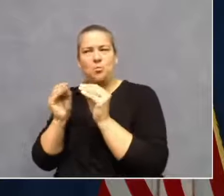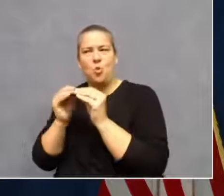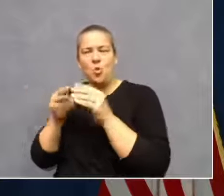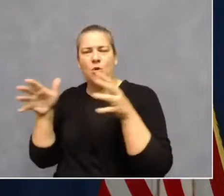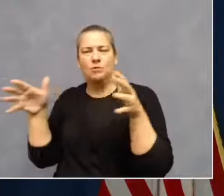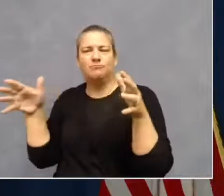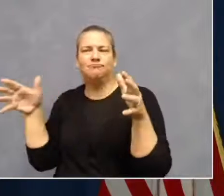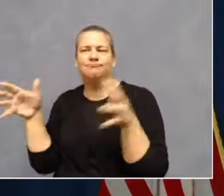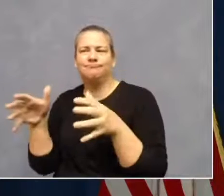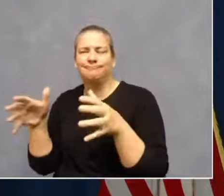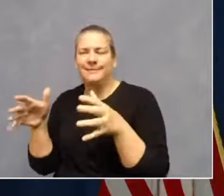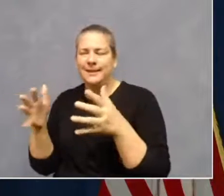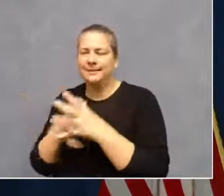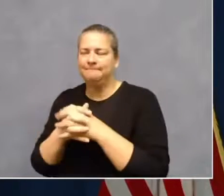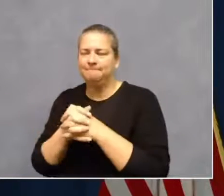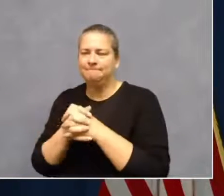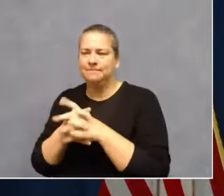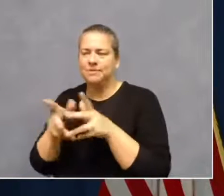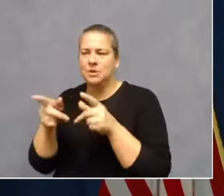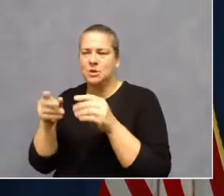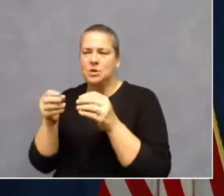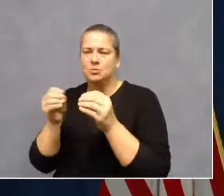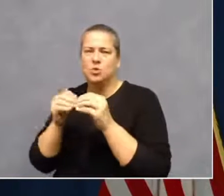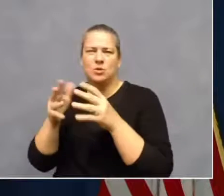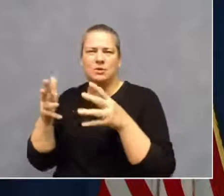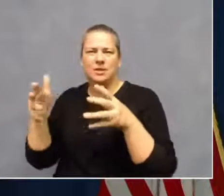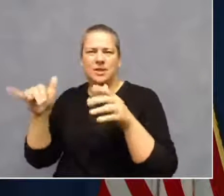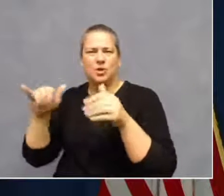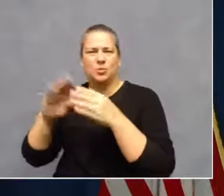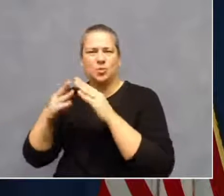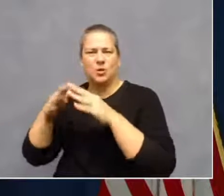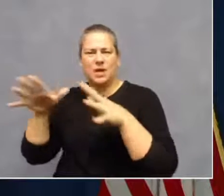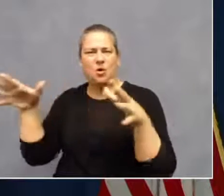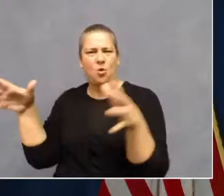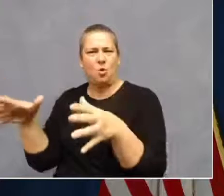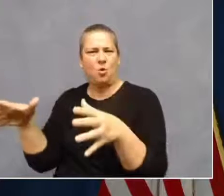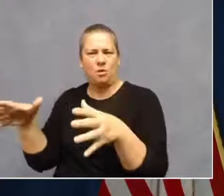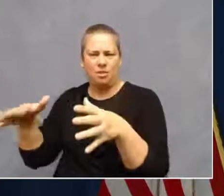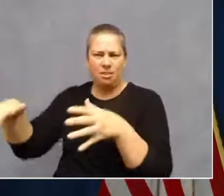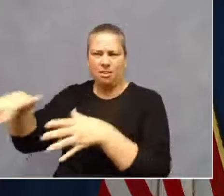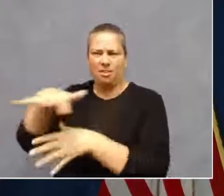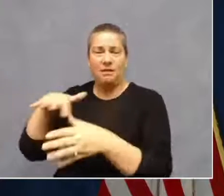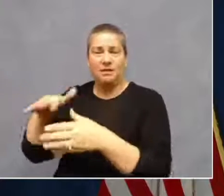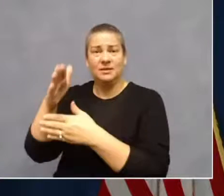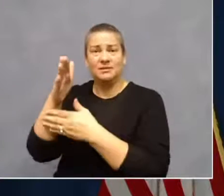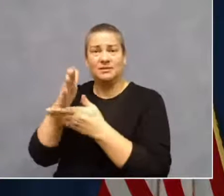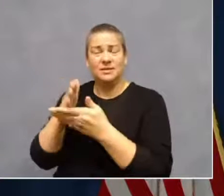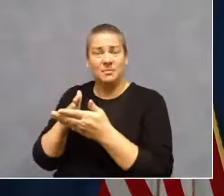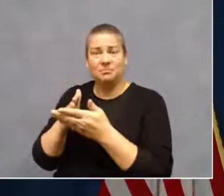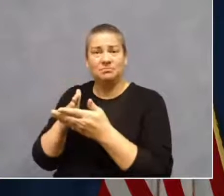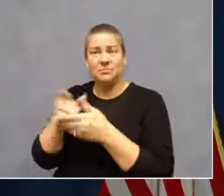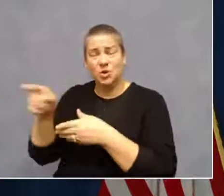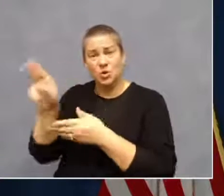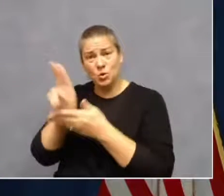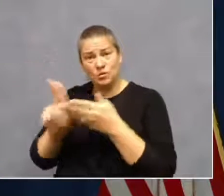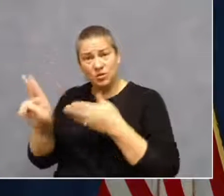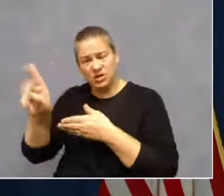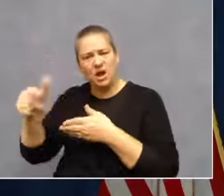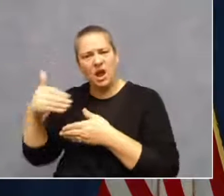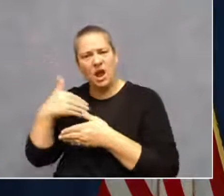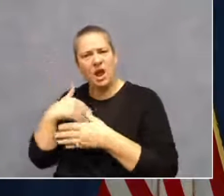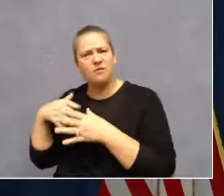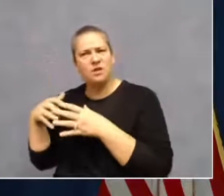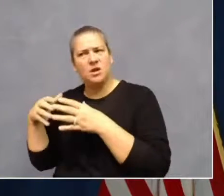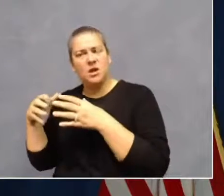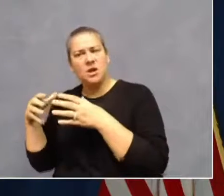somewhat out in the broader community. But there are some pluses on the containment side on our universities, and our numbers are going